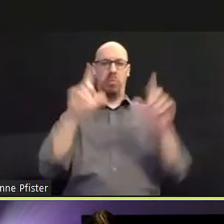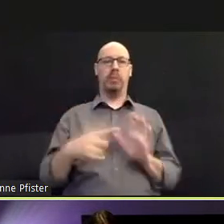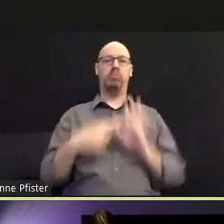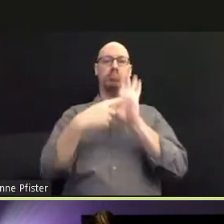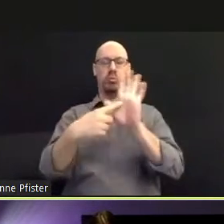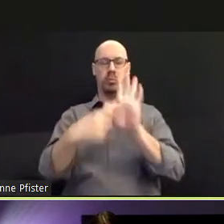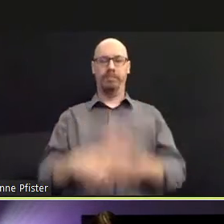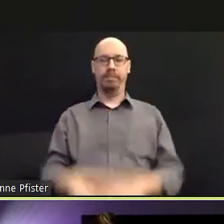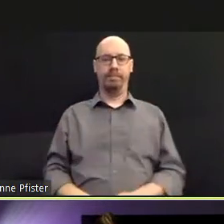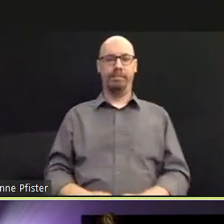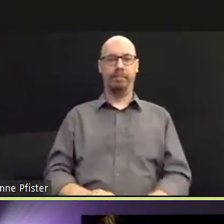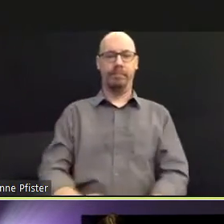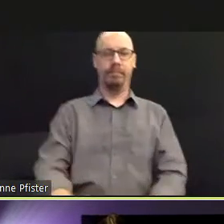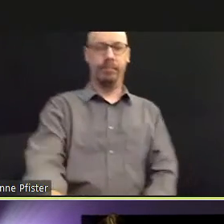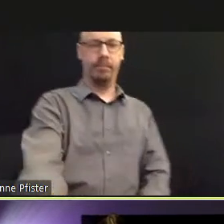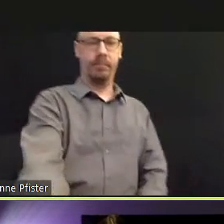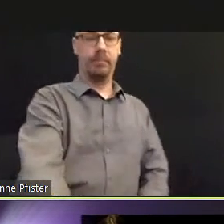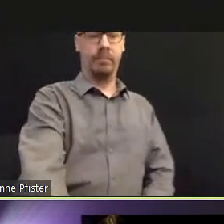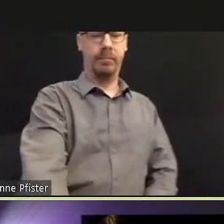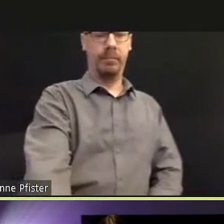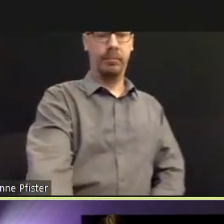advance for us.